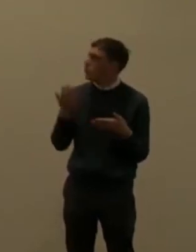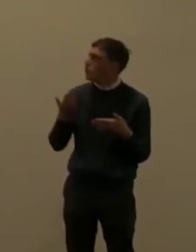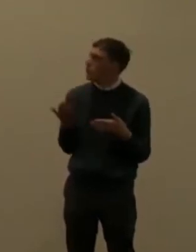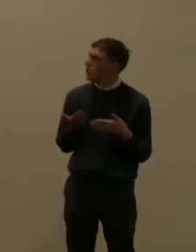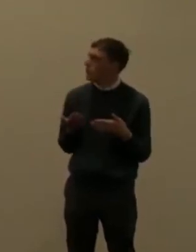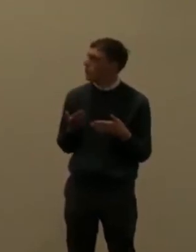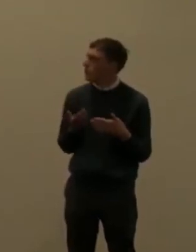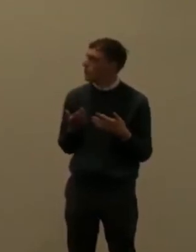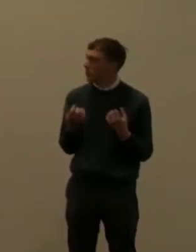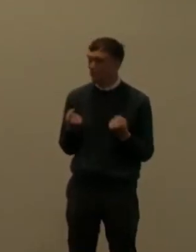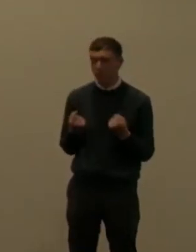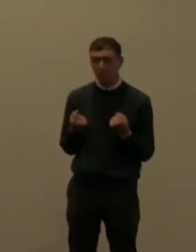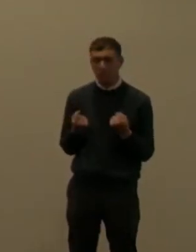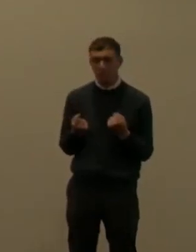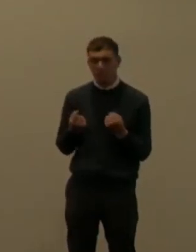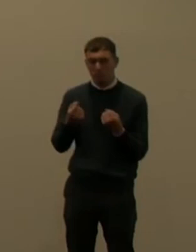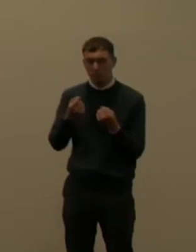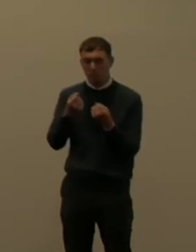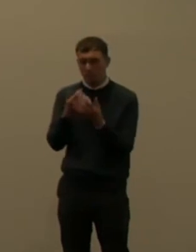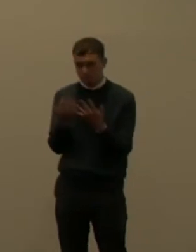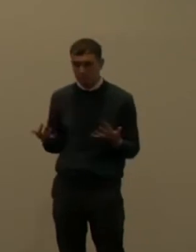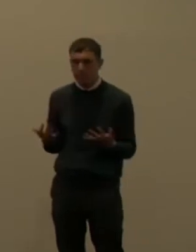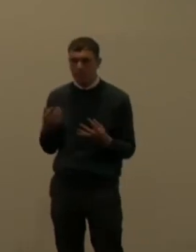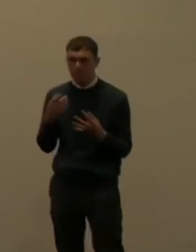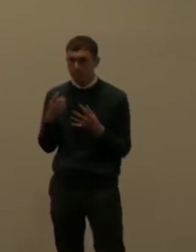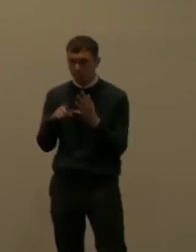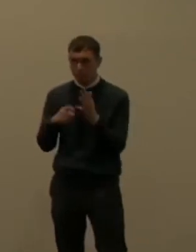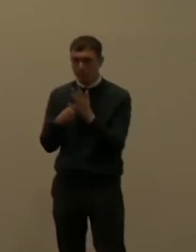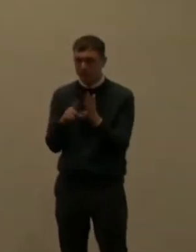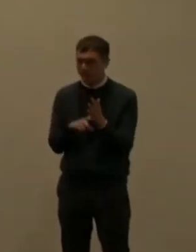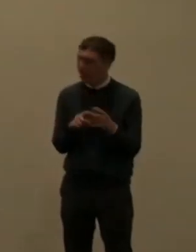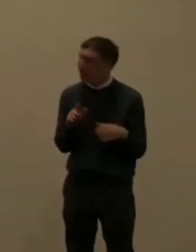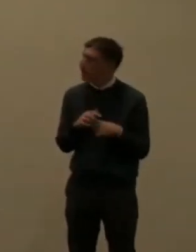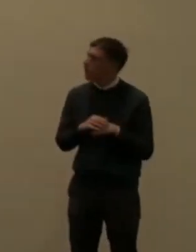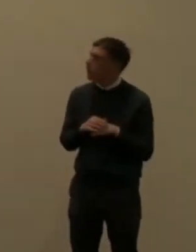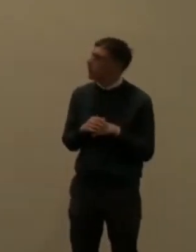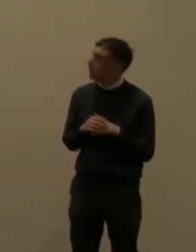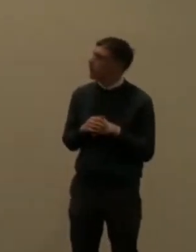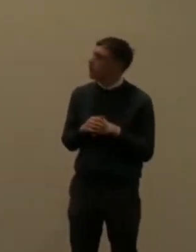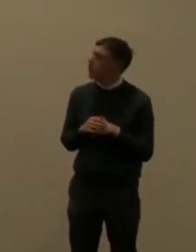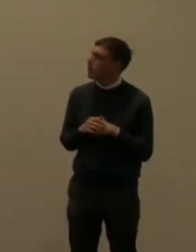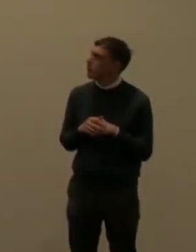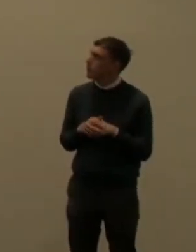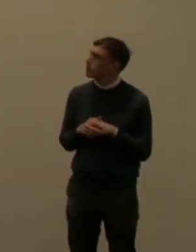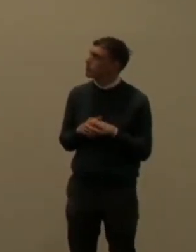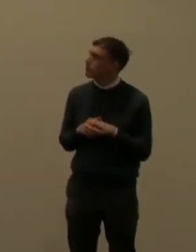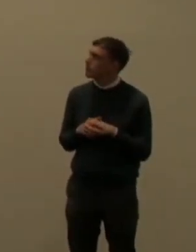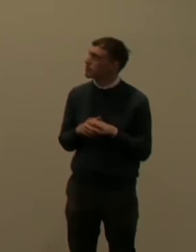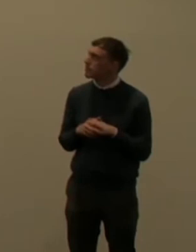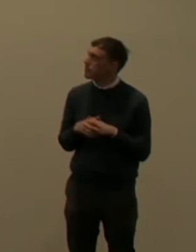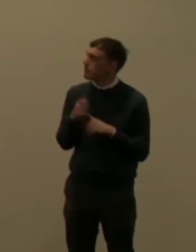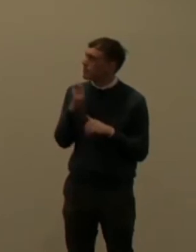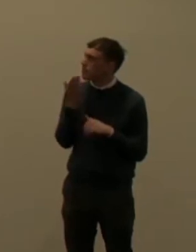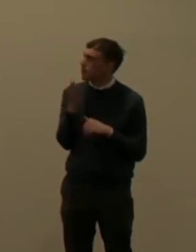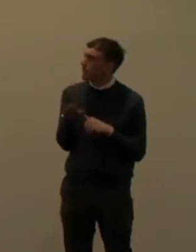have some multiple URLs here, because basically what will happen is, oops, if I go back to